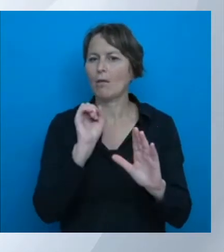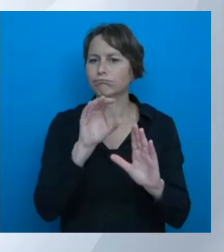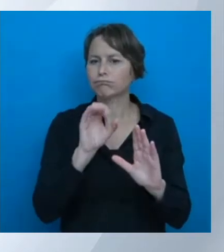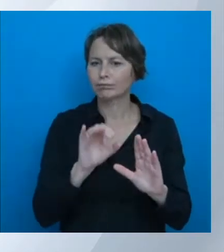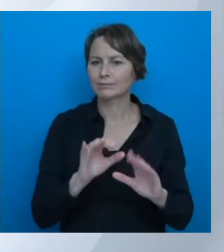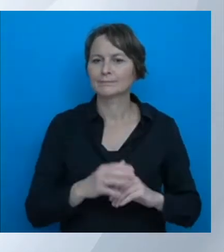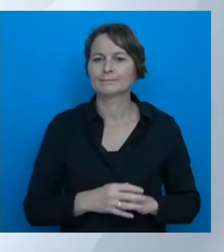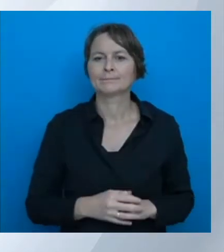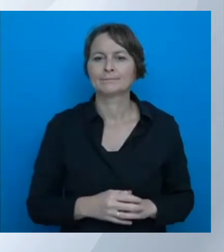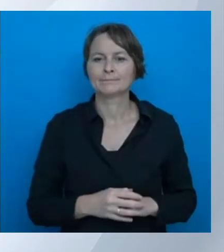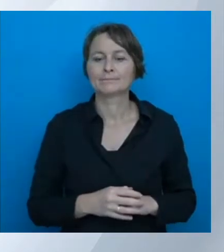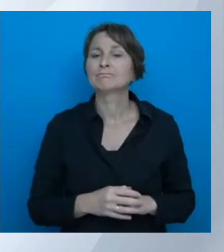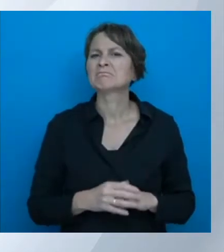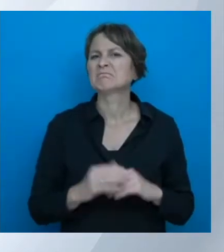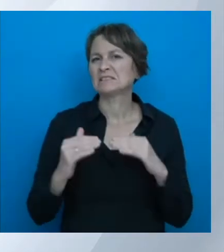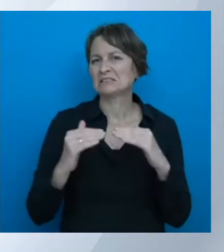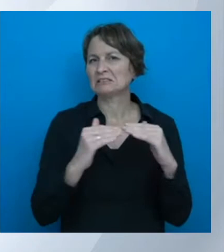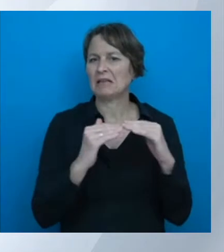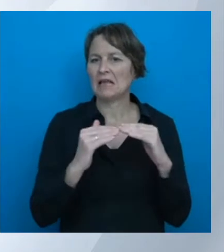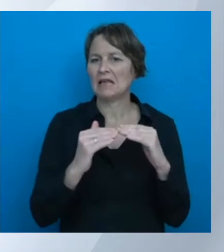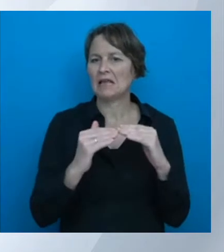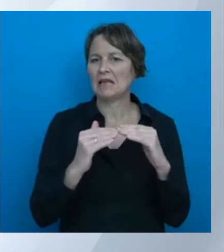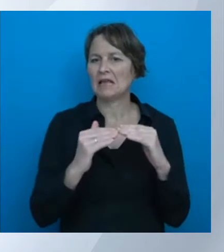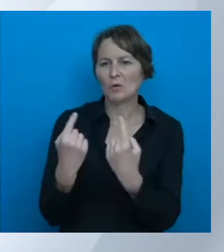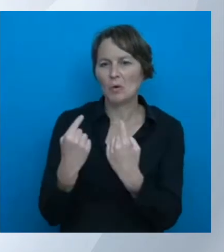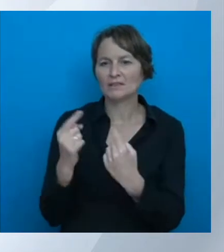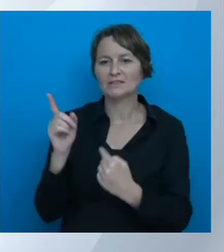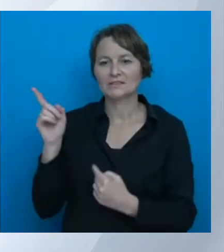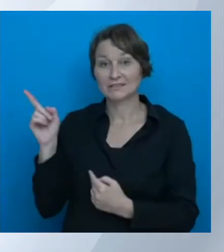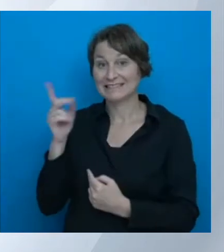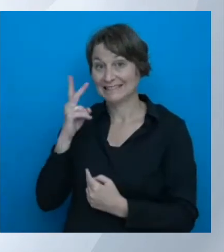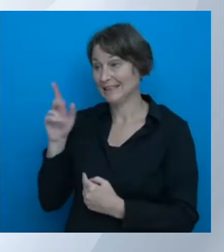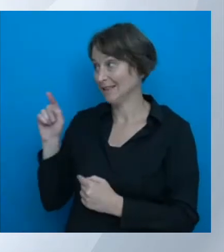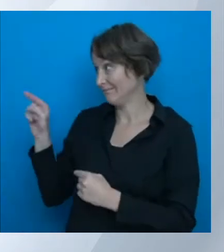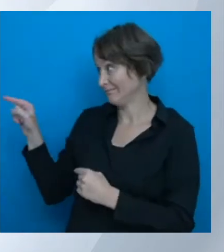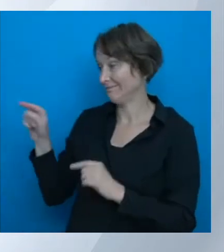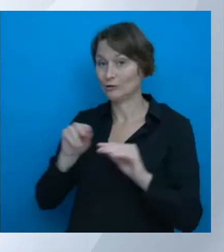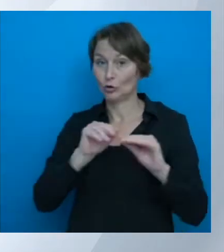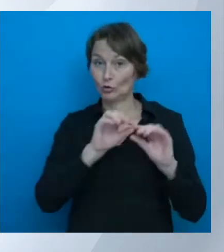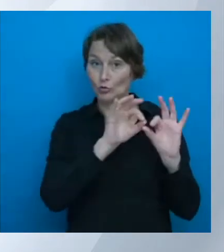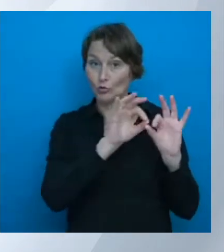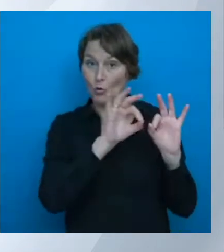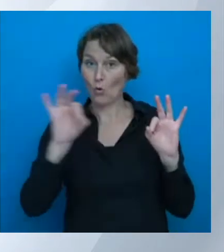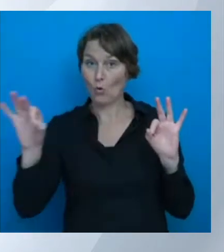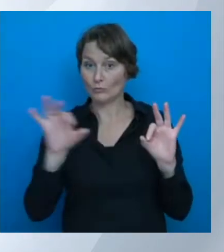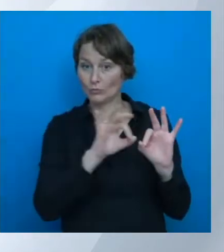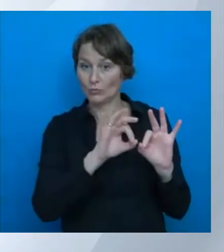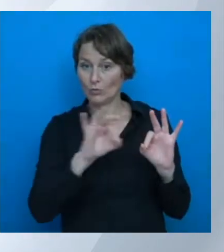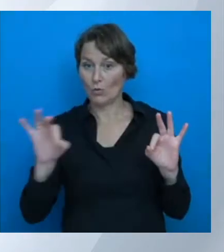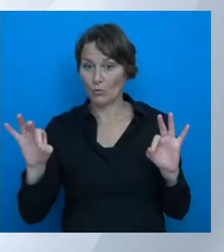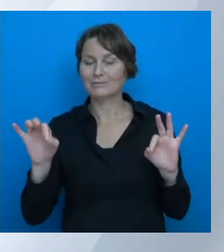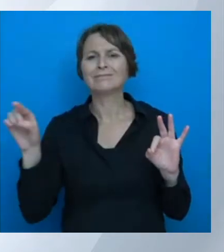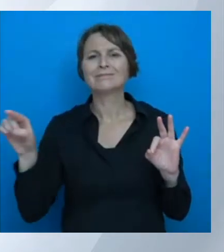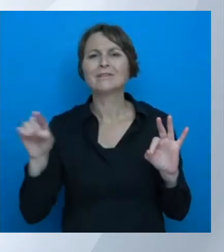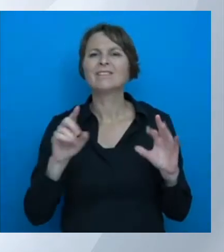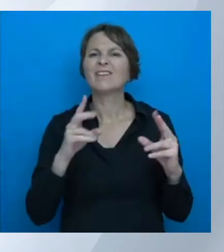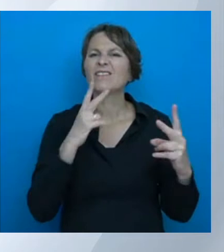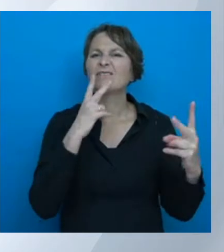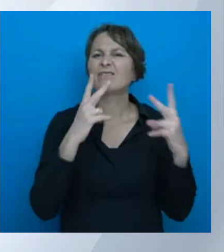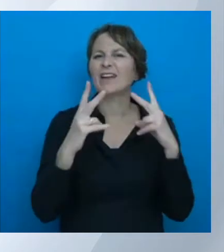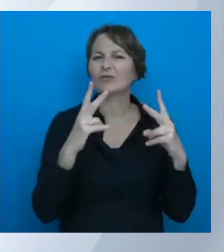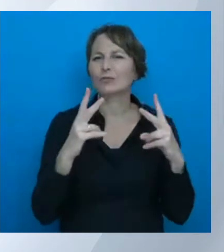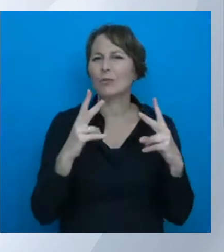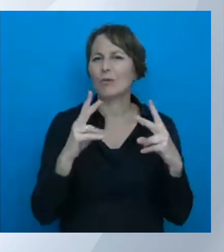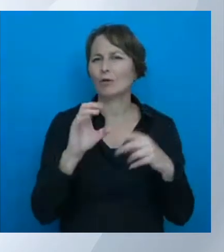request with order ID 42, and I'm sending a request now. By the way, I'm using Visual Studio Code, and I have a tool